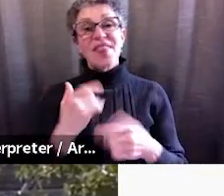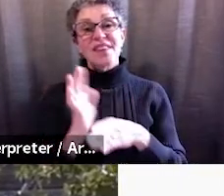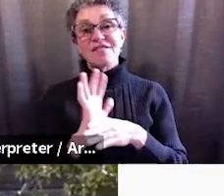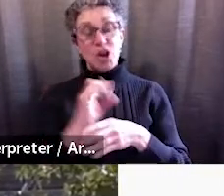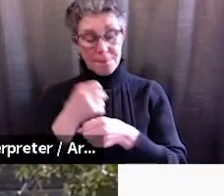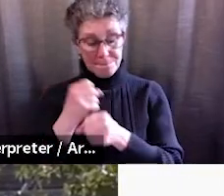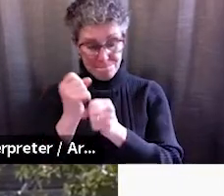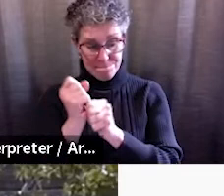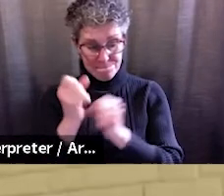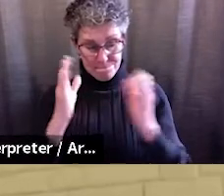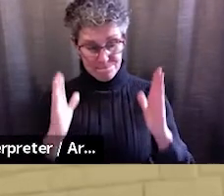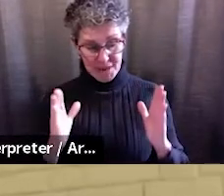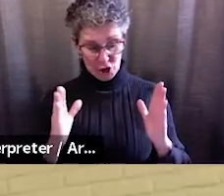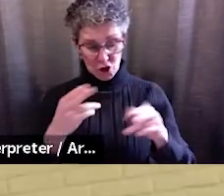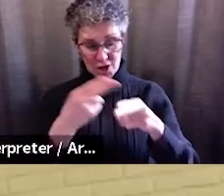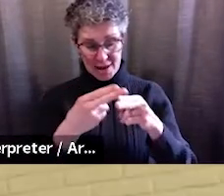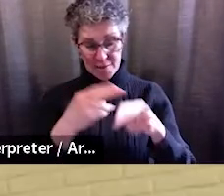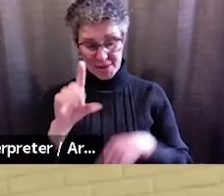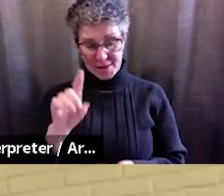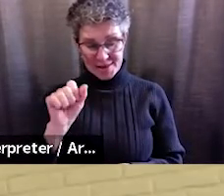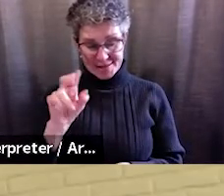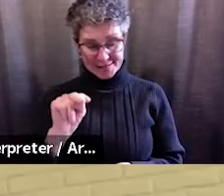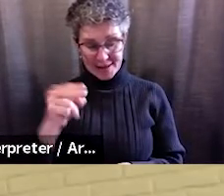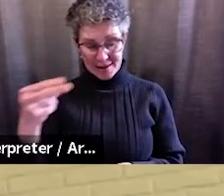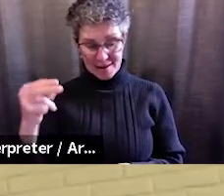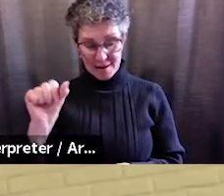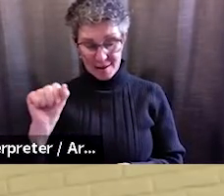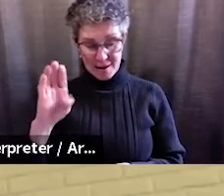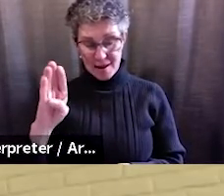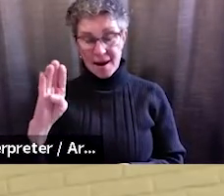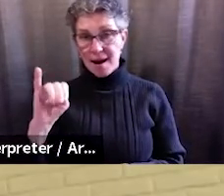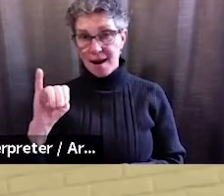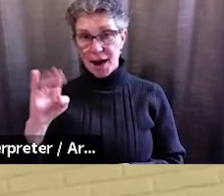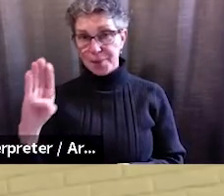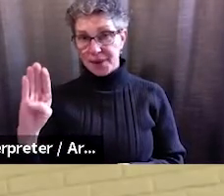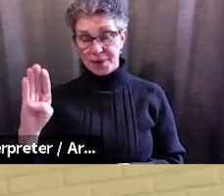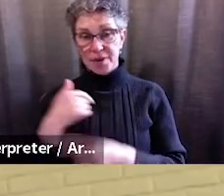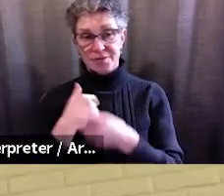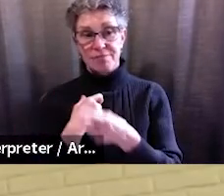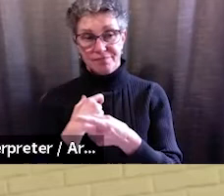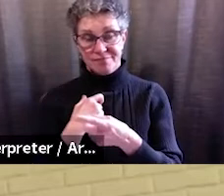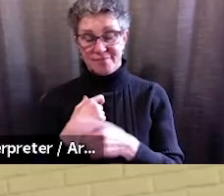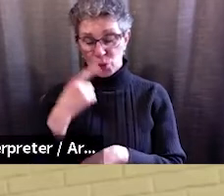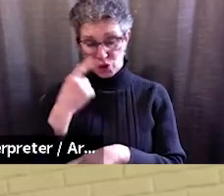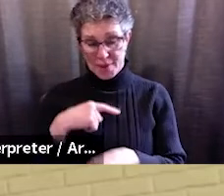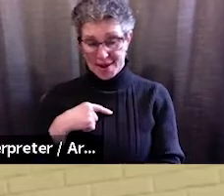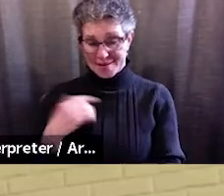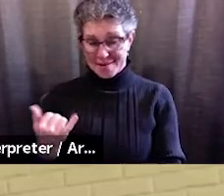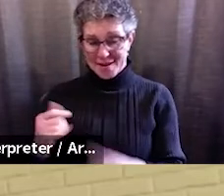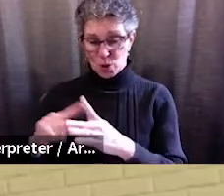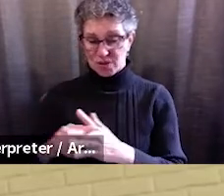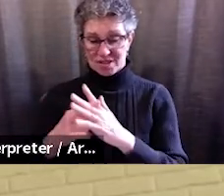people communicate about a person's value in this film. Singhi, would you kindly start the video,